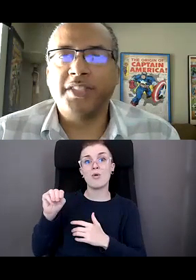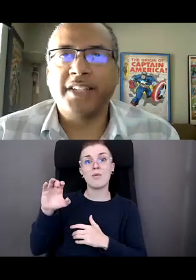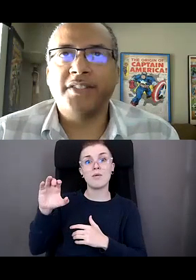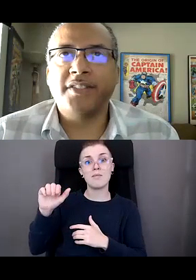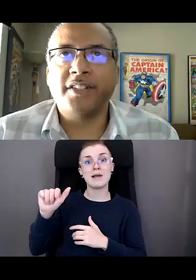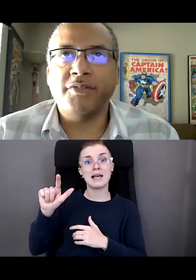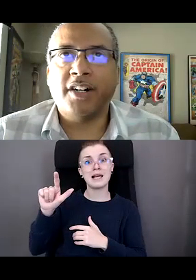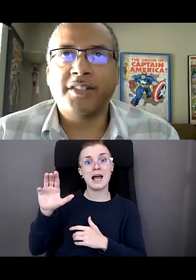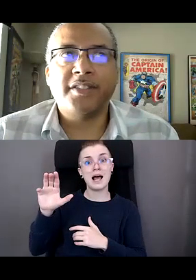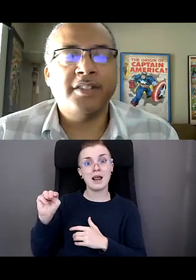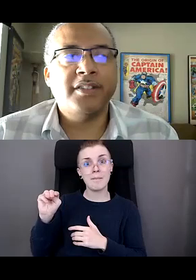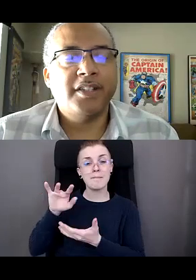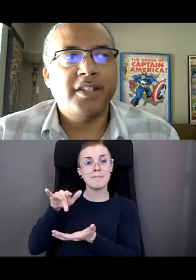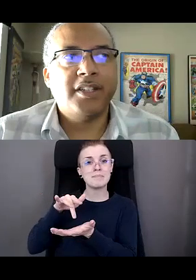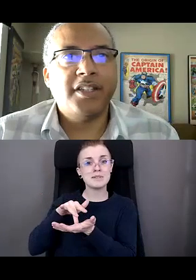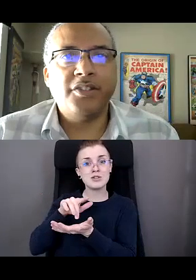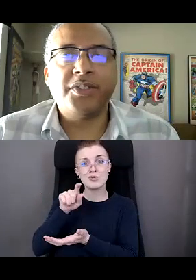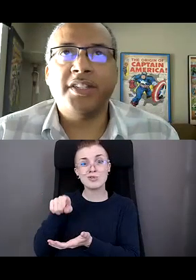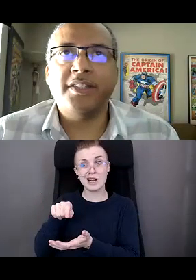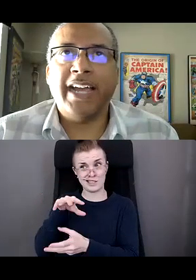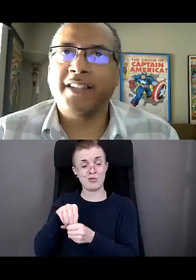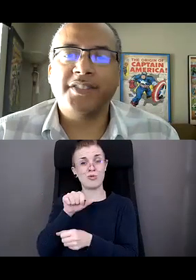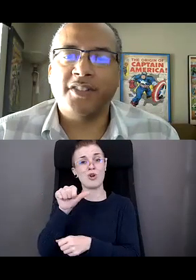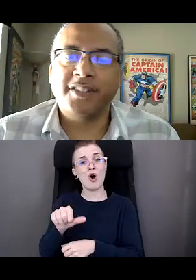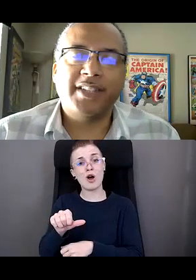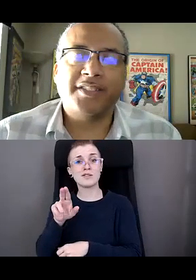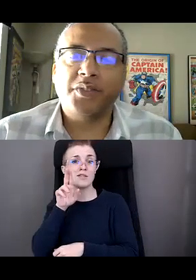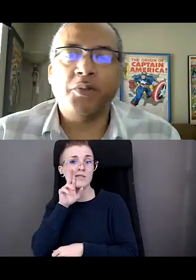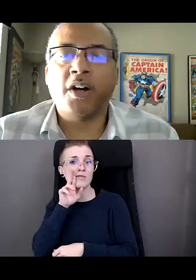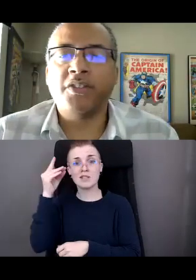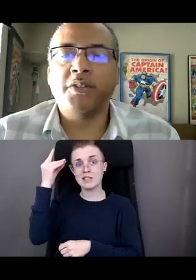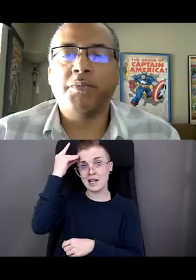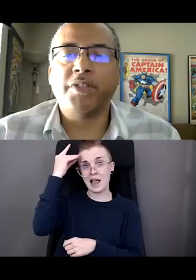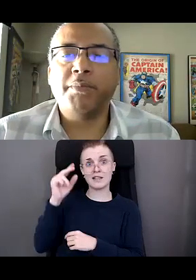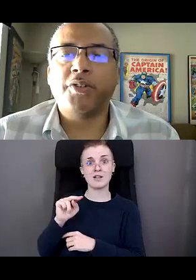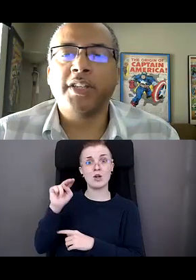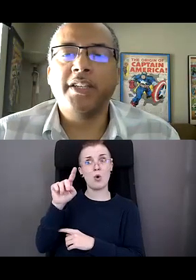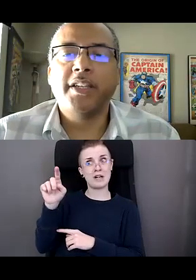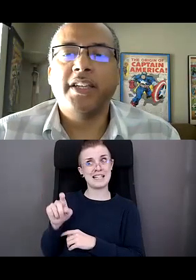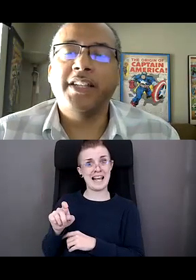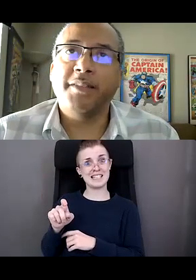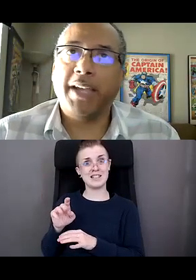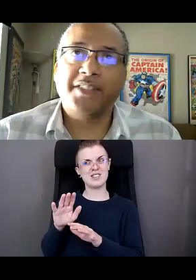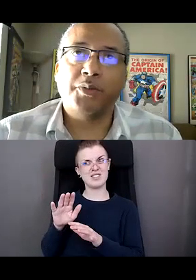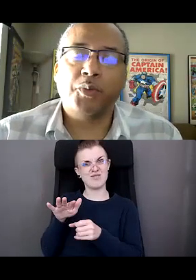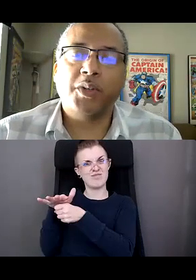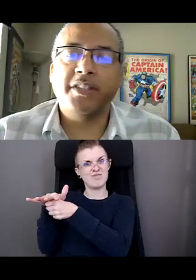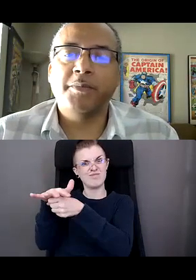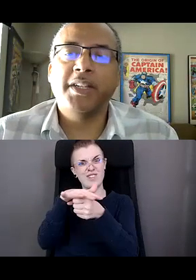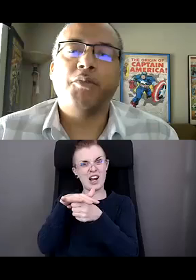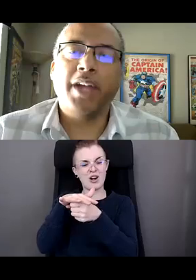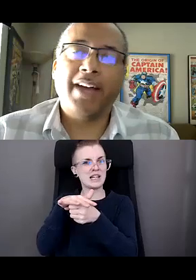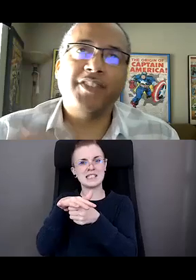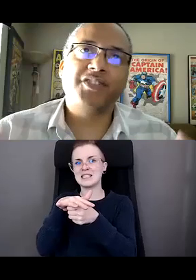Central Texas, including Austin, Houston, Dallas, North Texas, they were all doing pretty poorly. And El Paso was one of